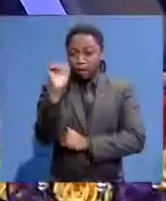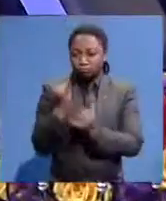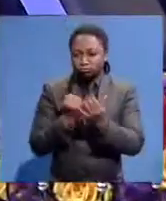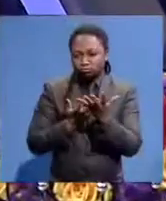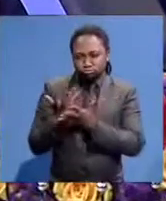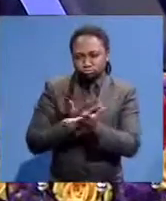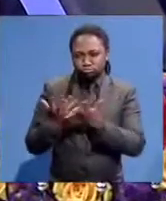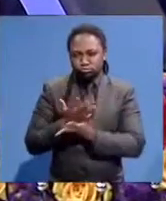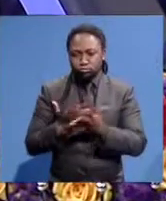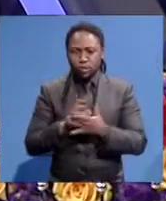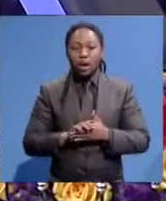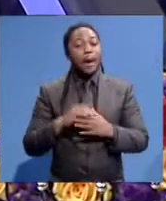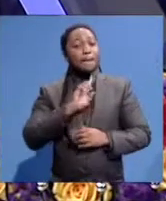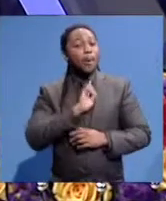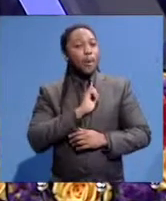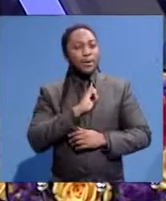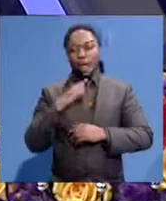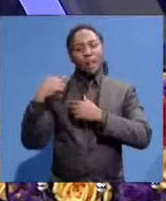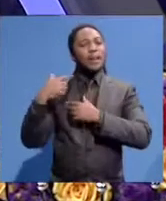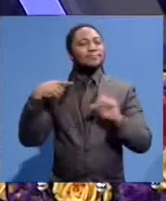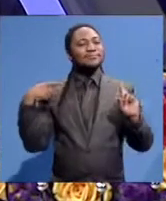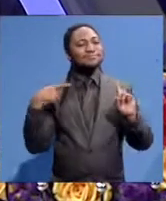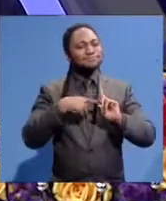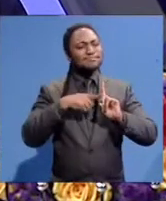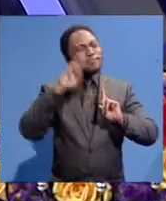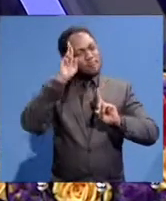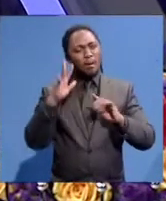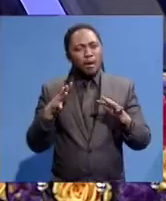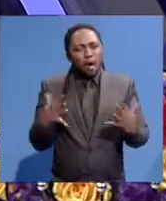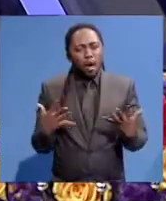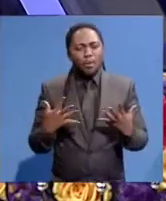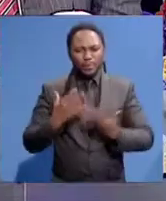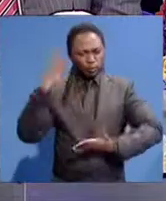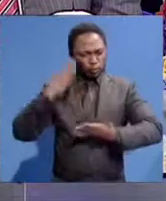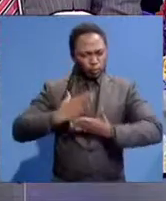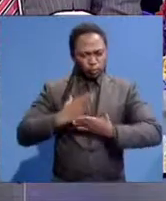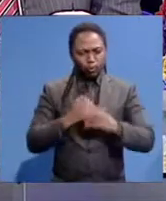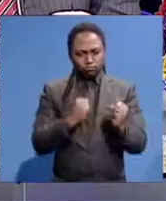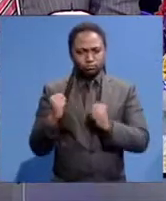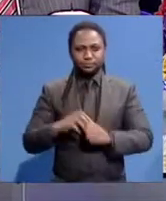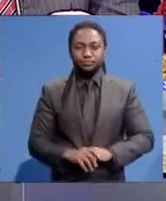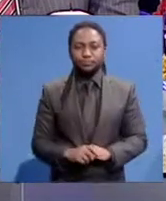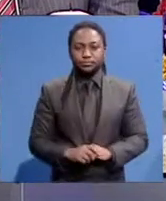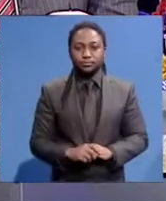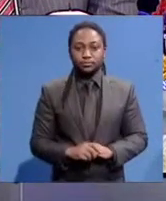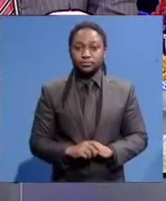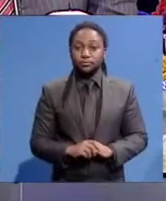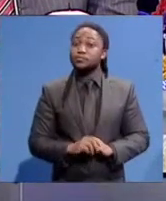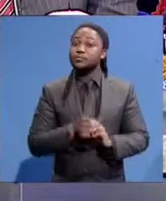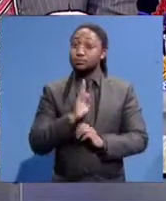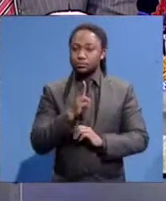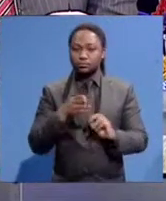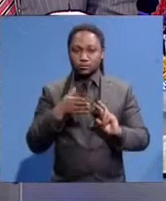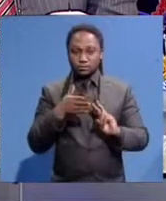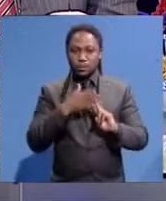about this Madiba legacy and how to best preserve, I guess, the essence of the man. And we also have in studio a